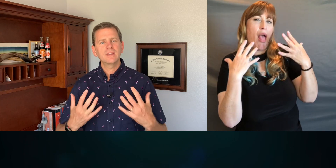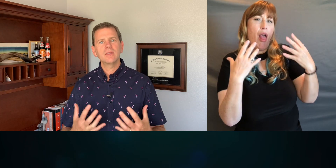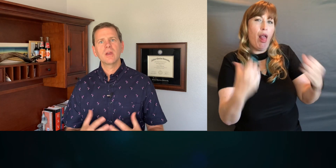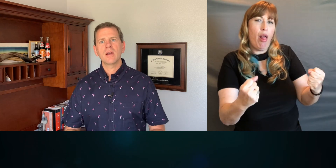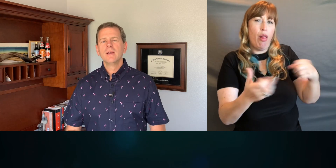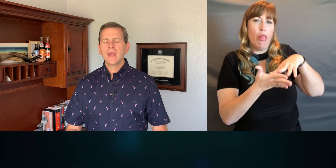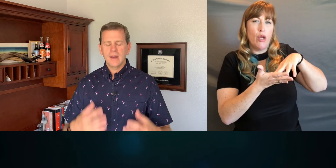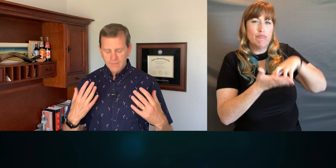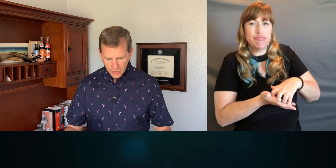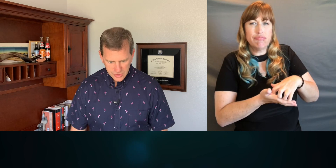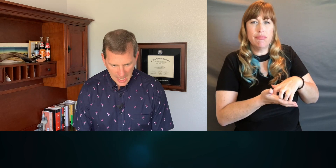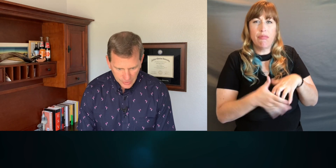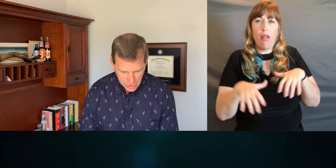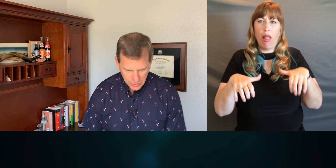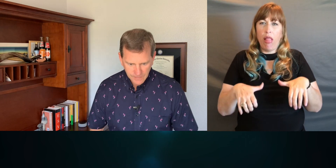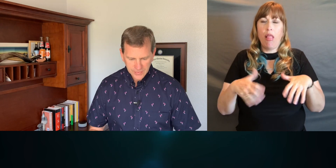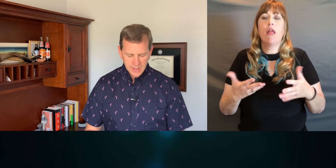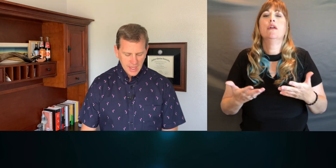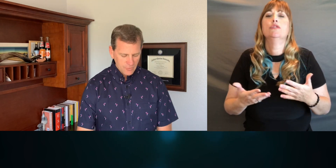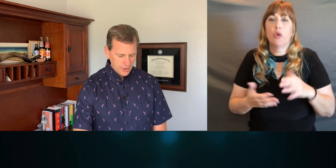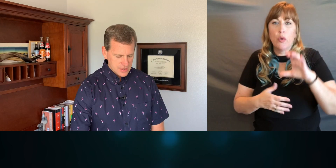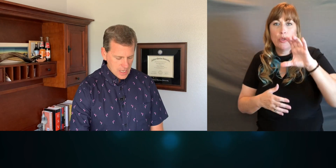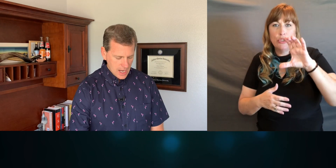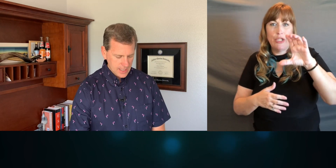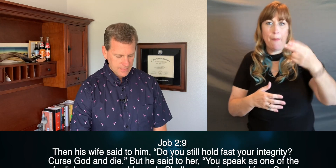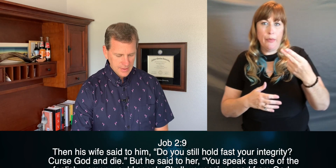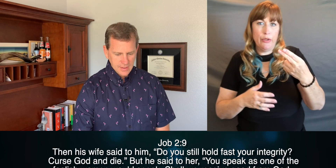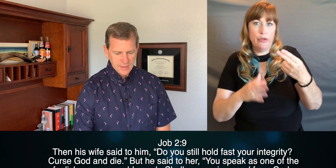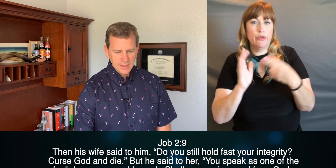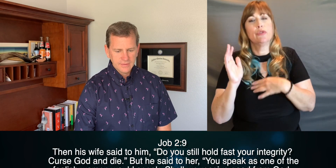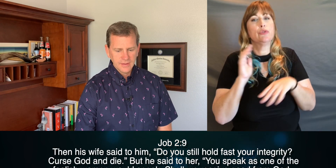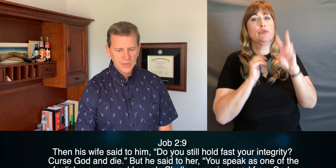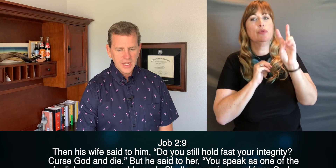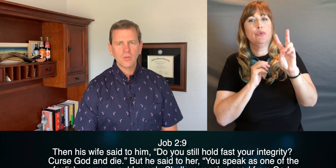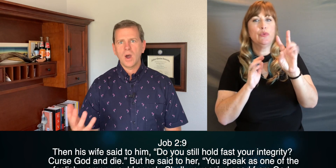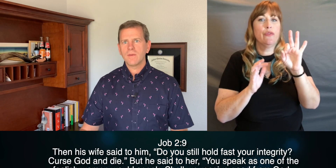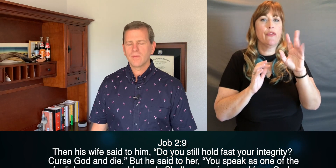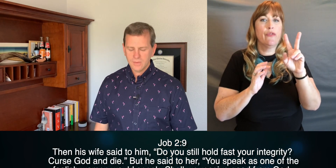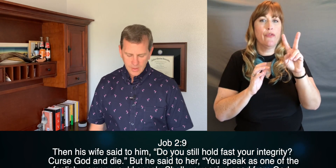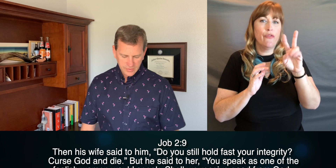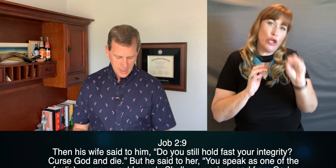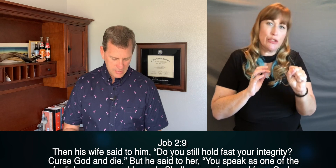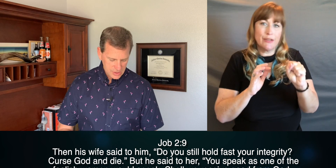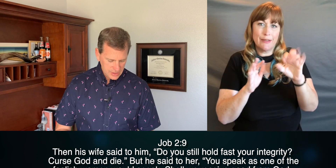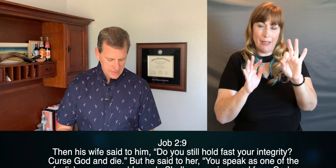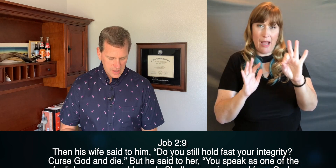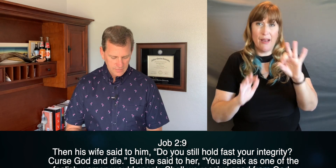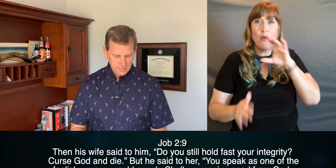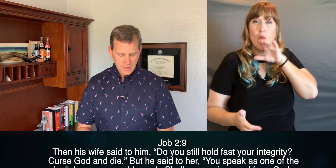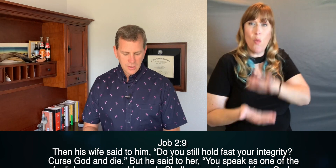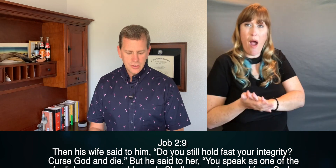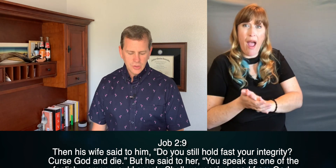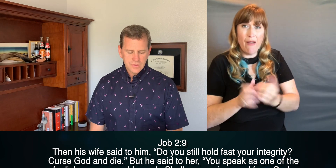he's sitting there, and in chapter 2 and verse 9, It says, then his wife comes to him and she